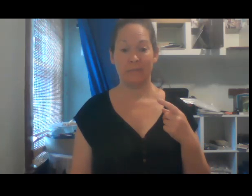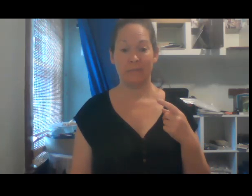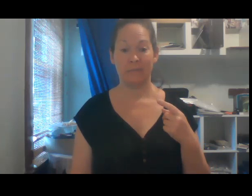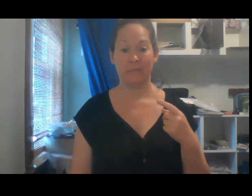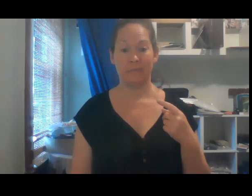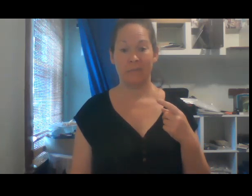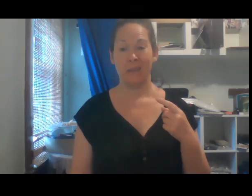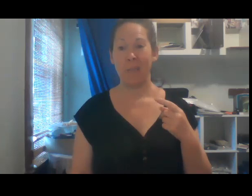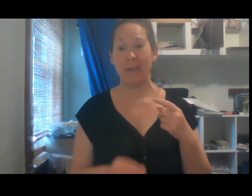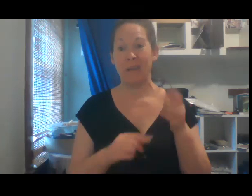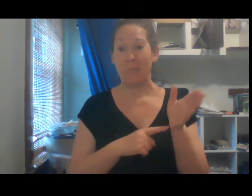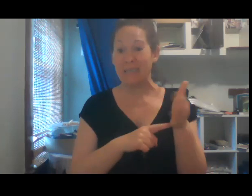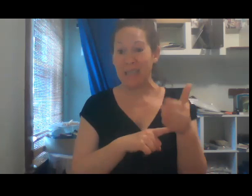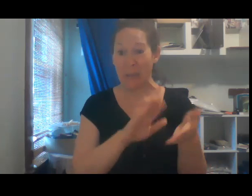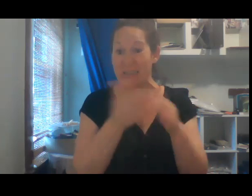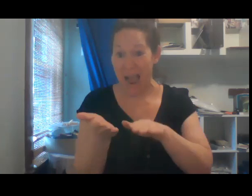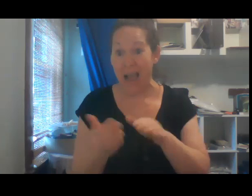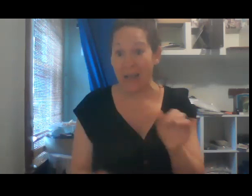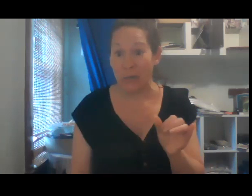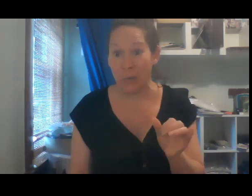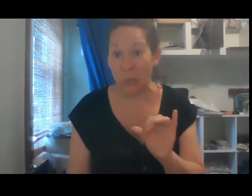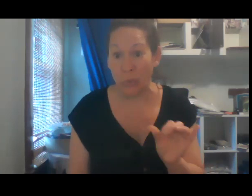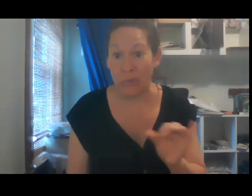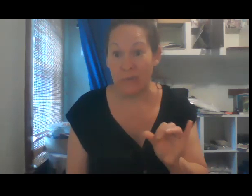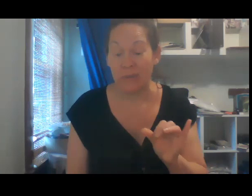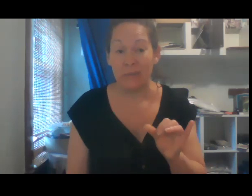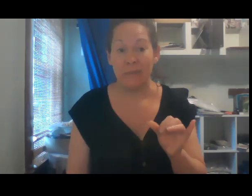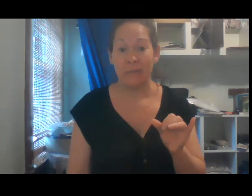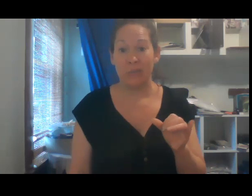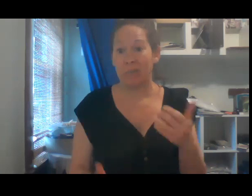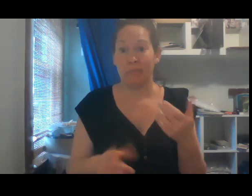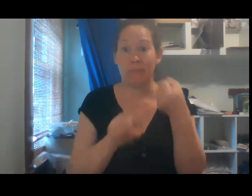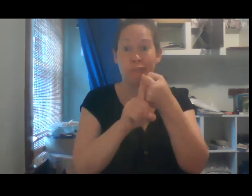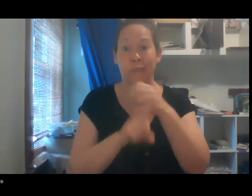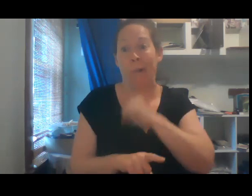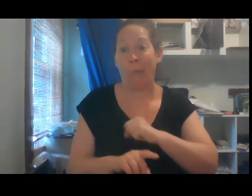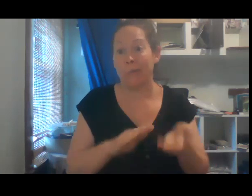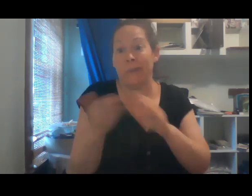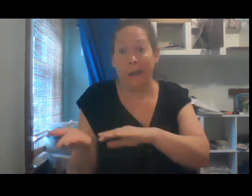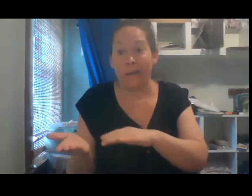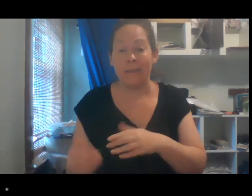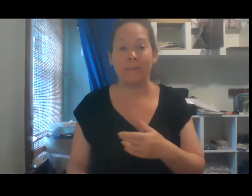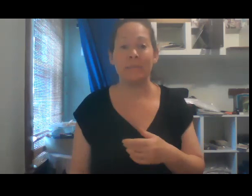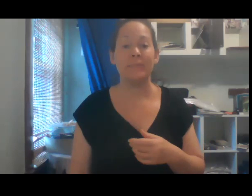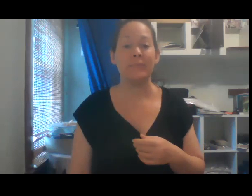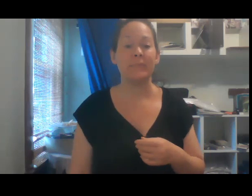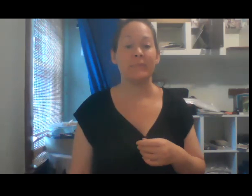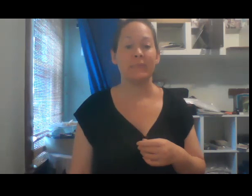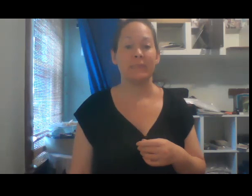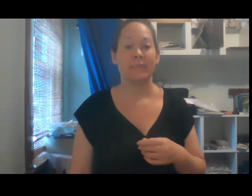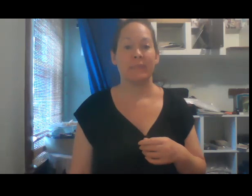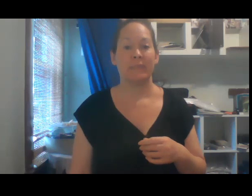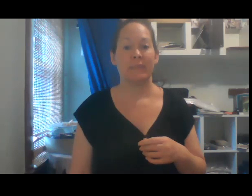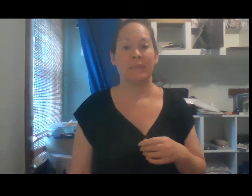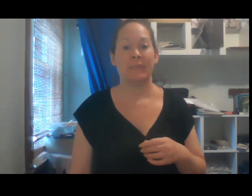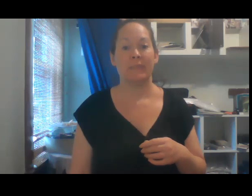The salmon are dying. Natural consequences. Also, the environment they are in